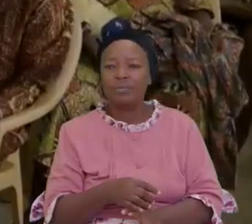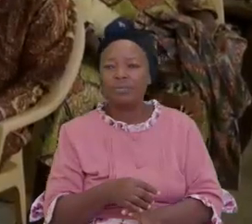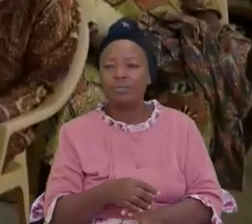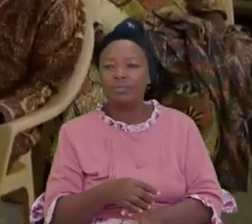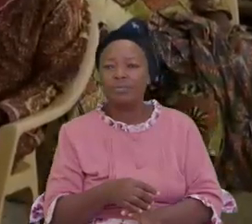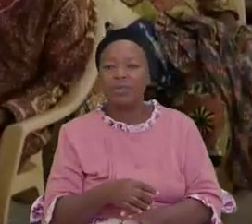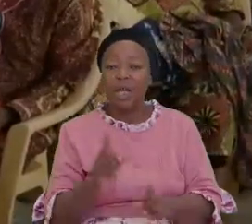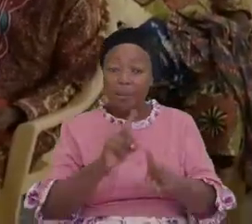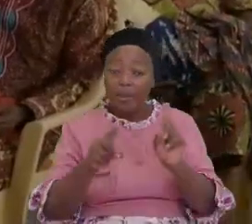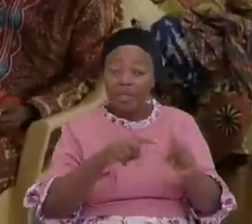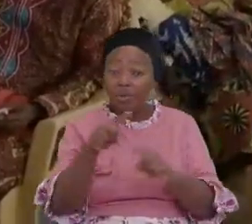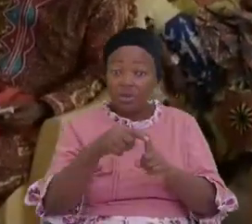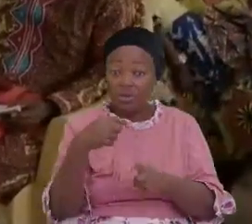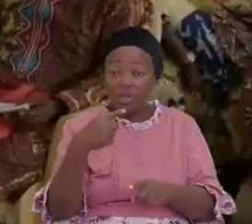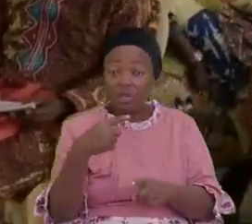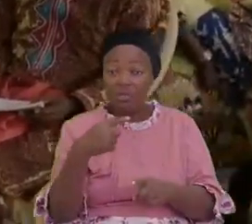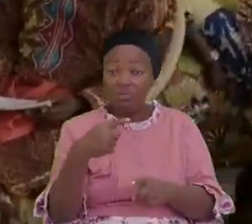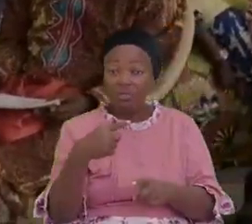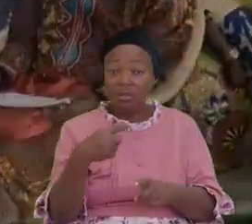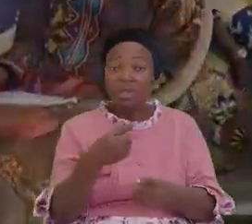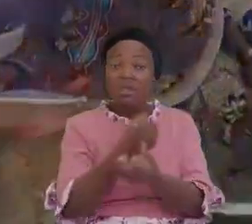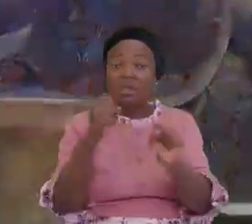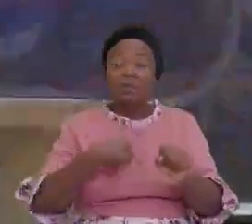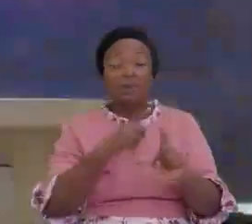But when you say, save me, Lord, and I shall be saved.